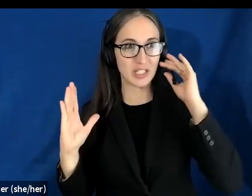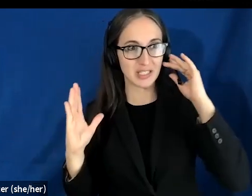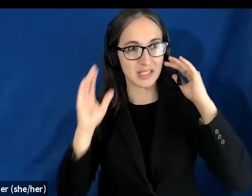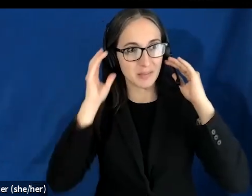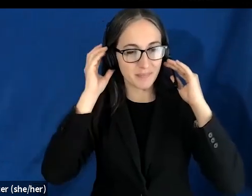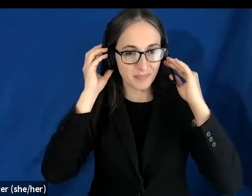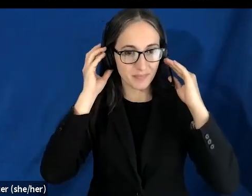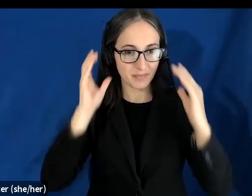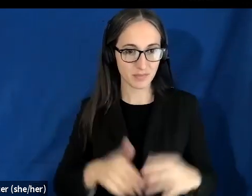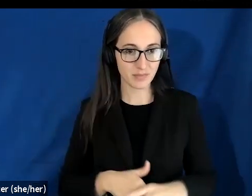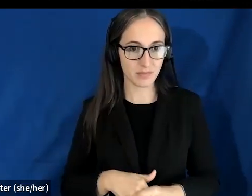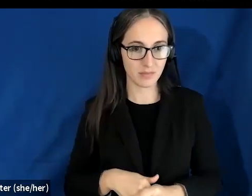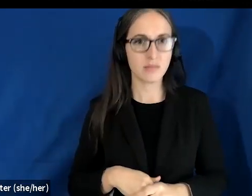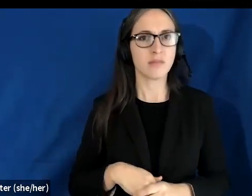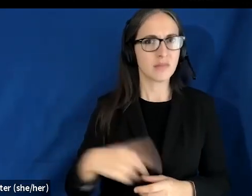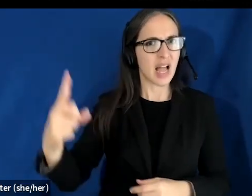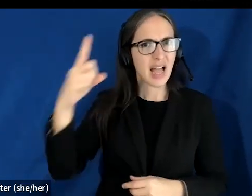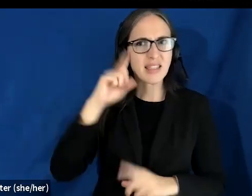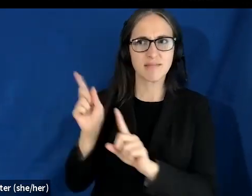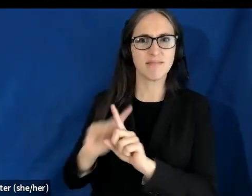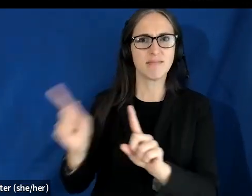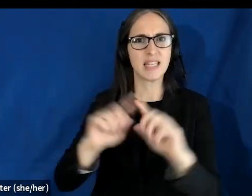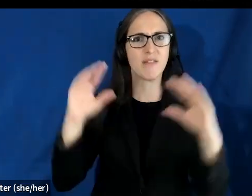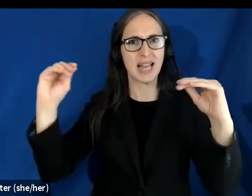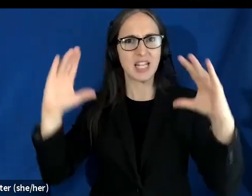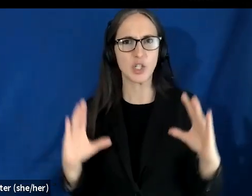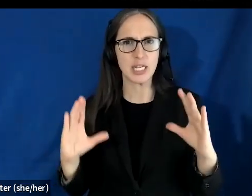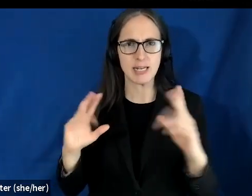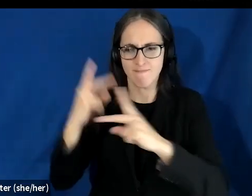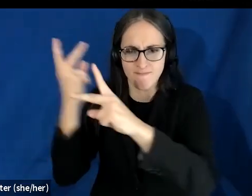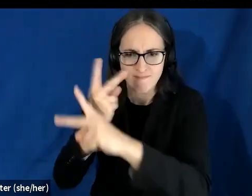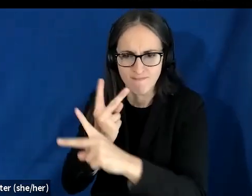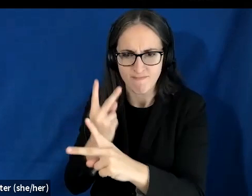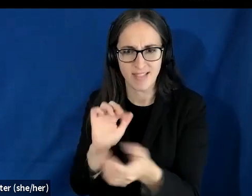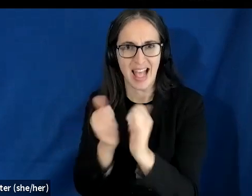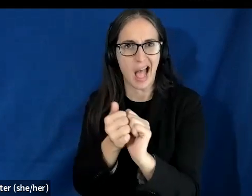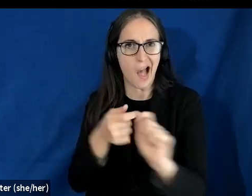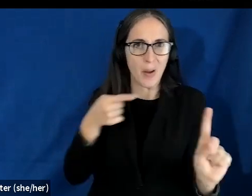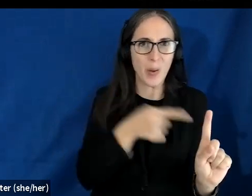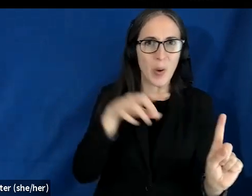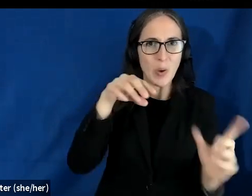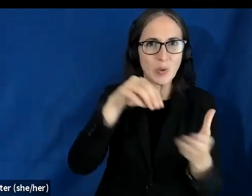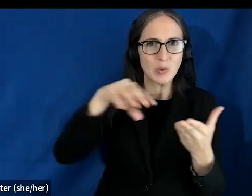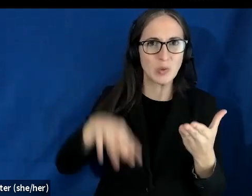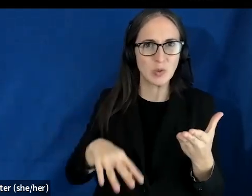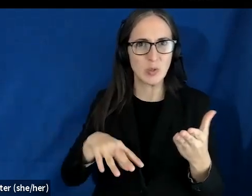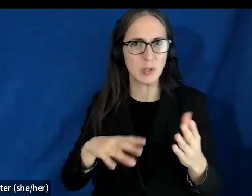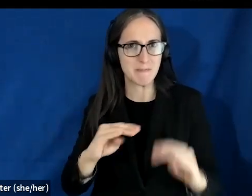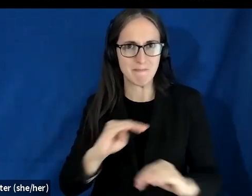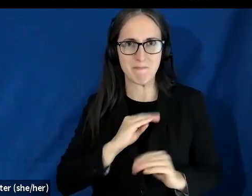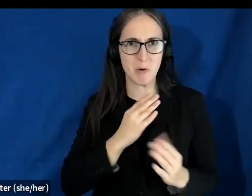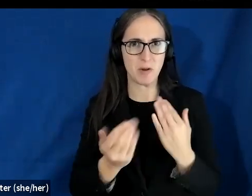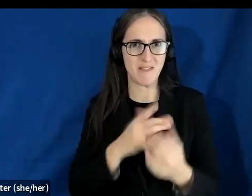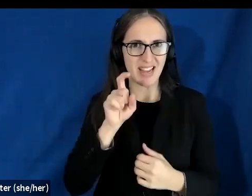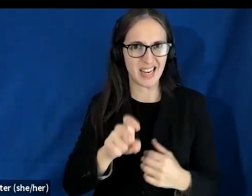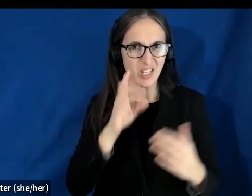who find ways, right, to make sure that the student gets what they need in order to move the needle forward. And for the